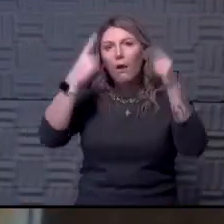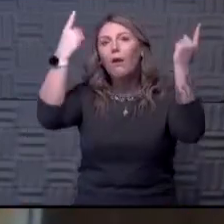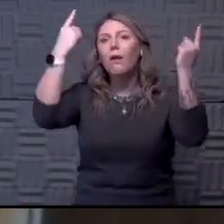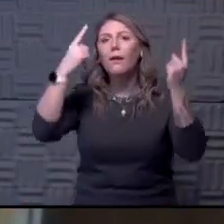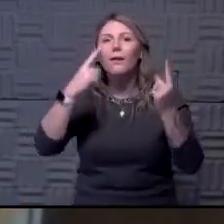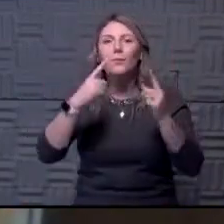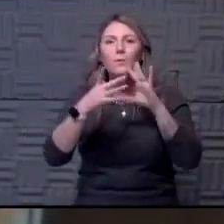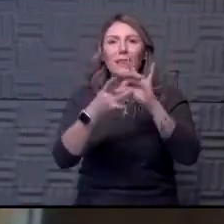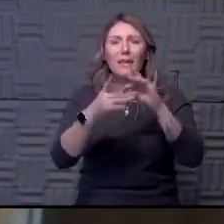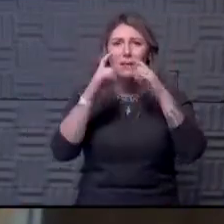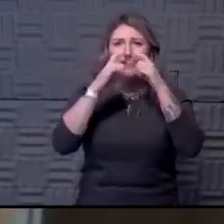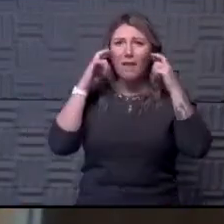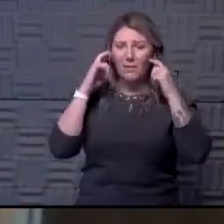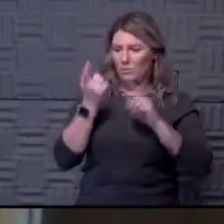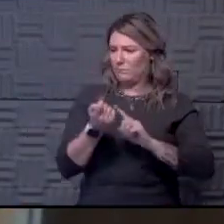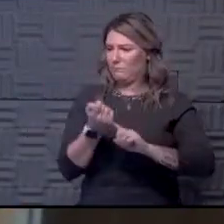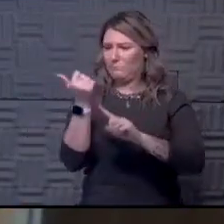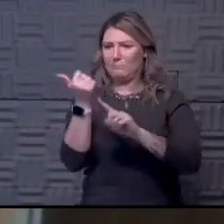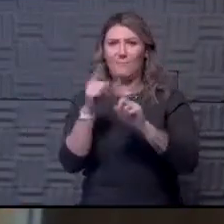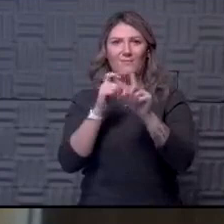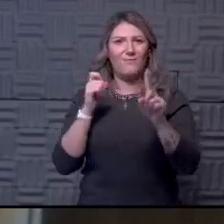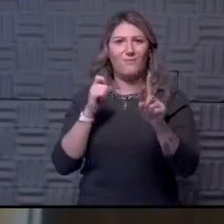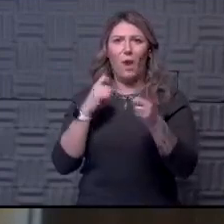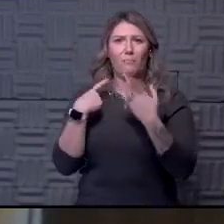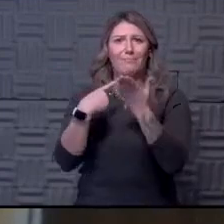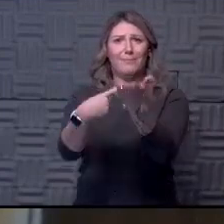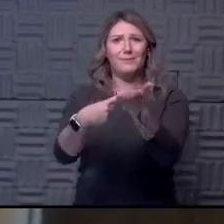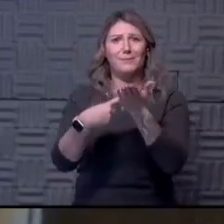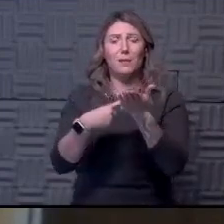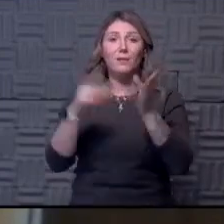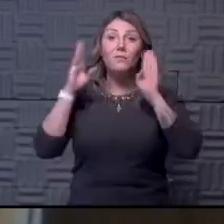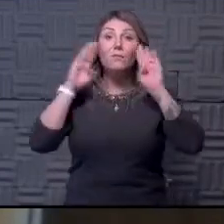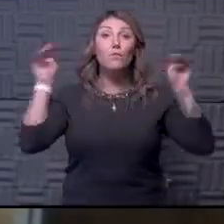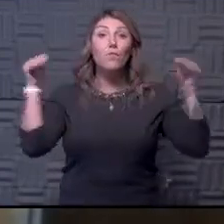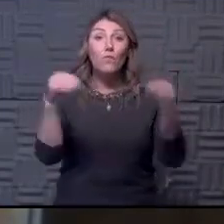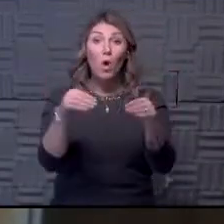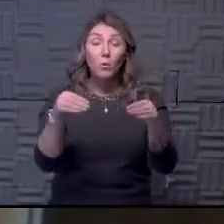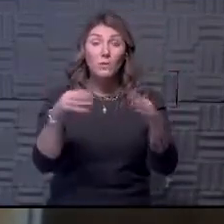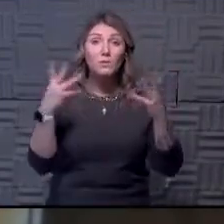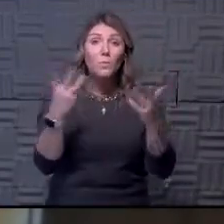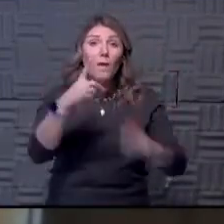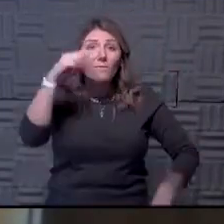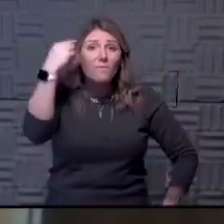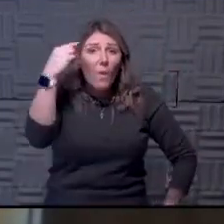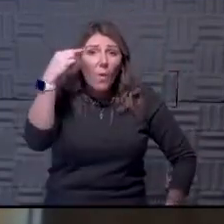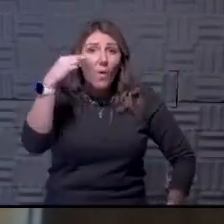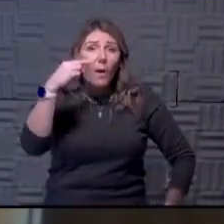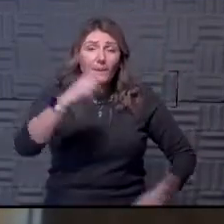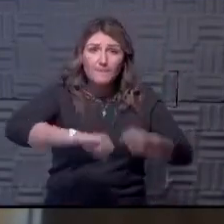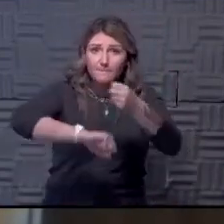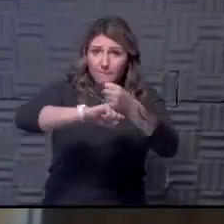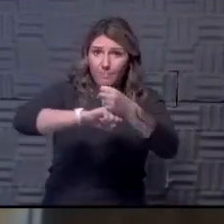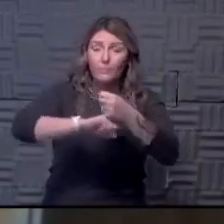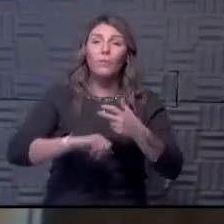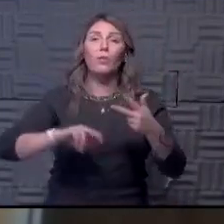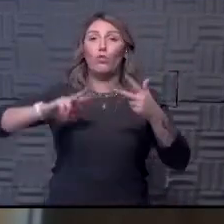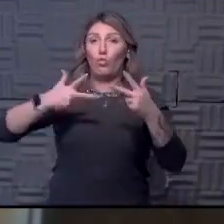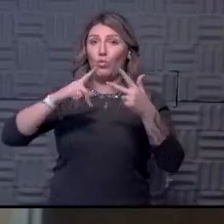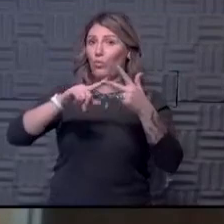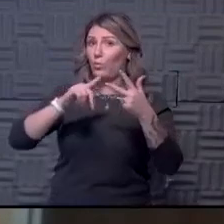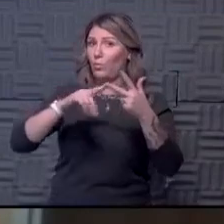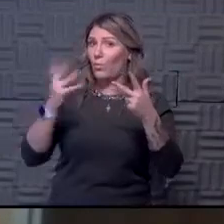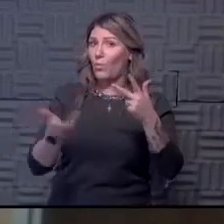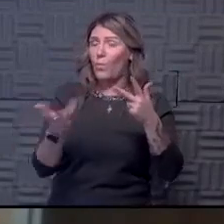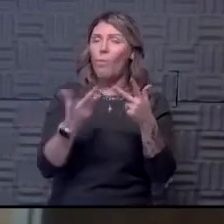We've just eliminated that from our discussions, and we focused on what can people be for. And the third thing is we've got to give people a chance to